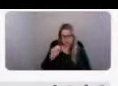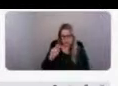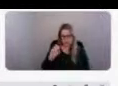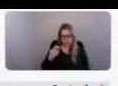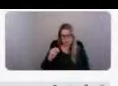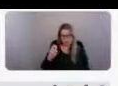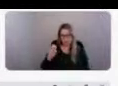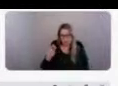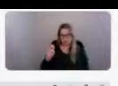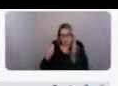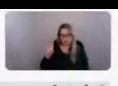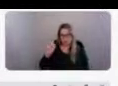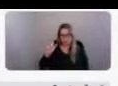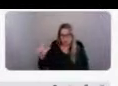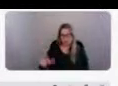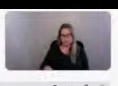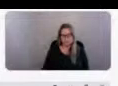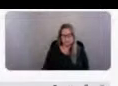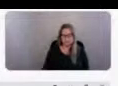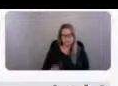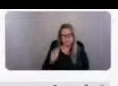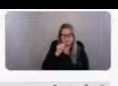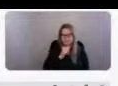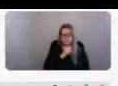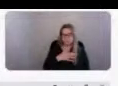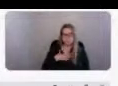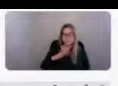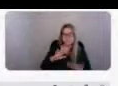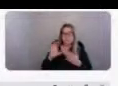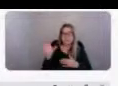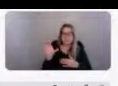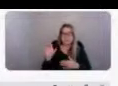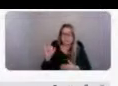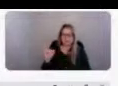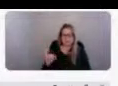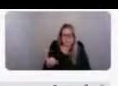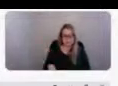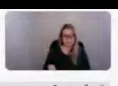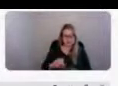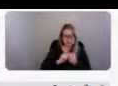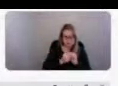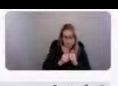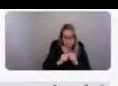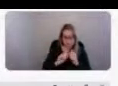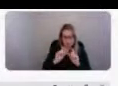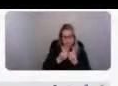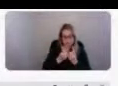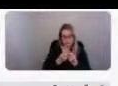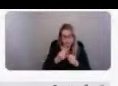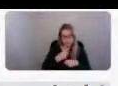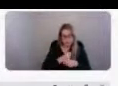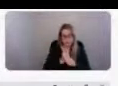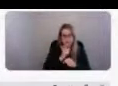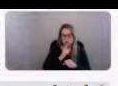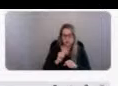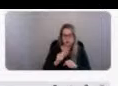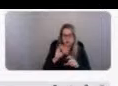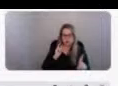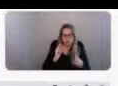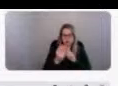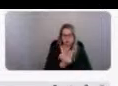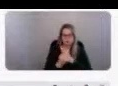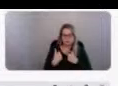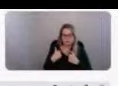valley and nogales arizona is my community of interest competitive districts ensure that all points of view in arizona have a